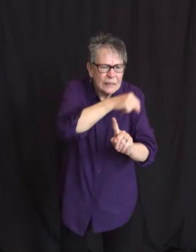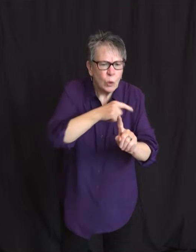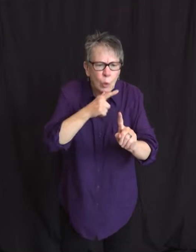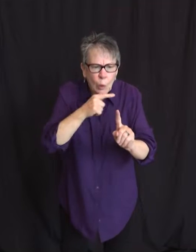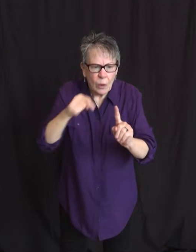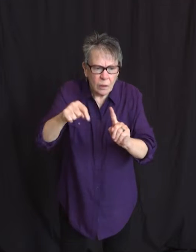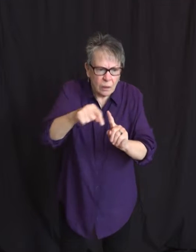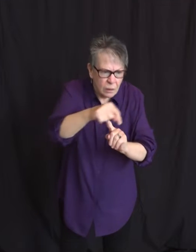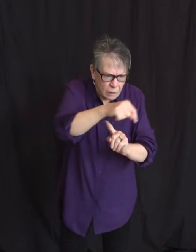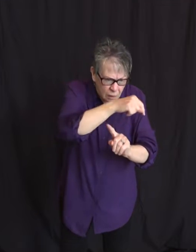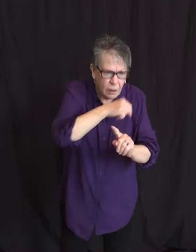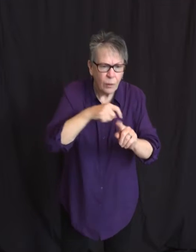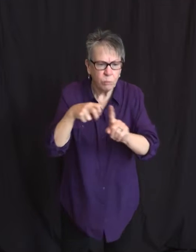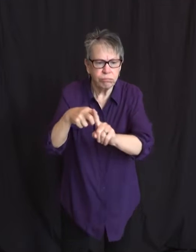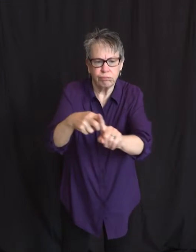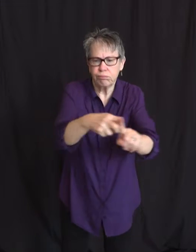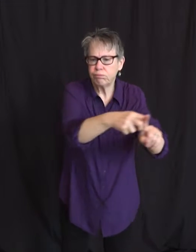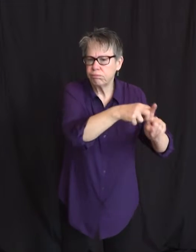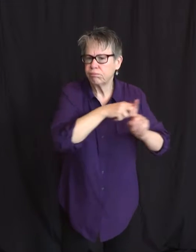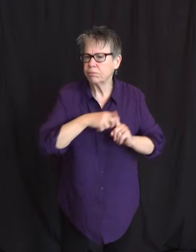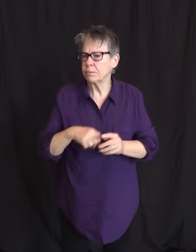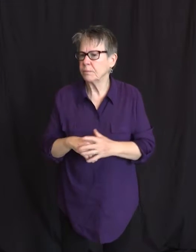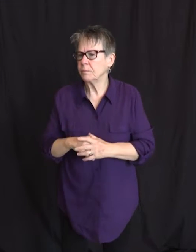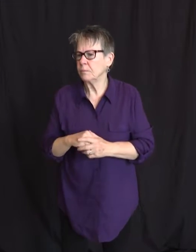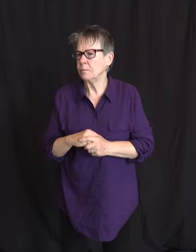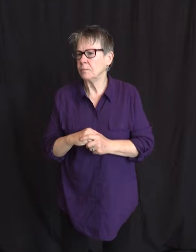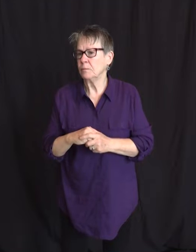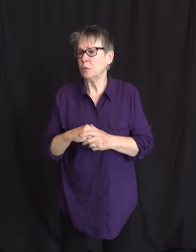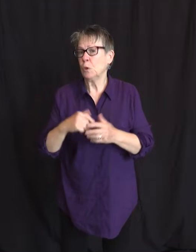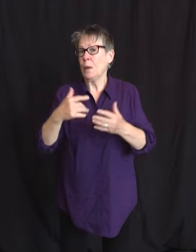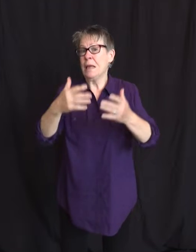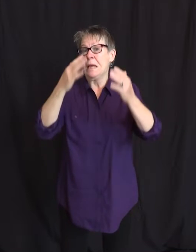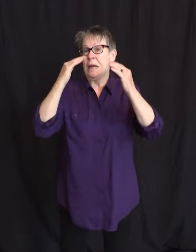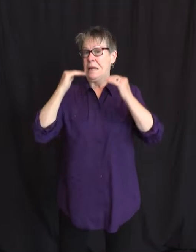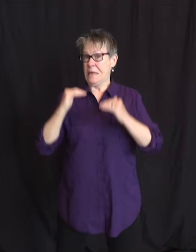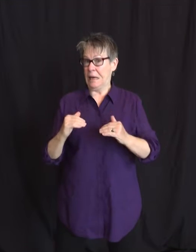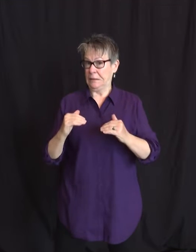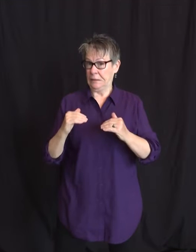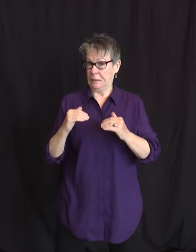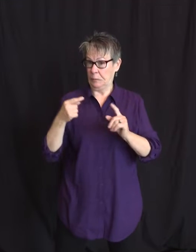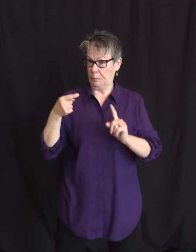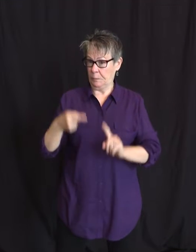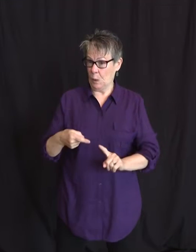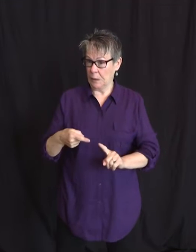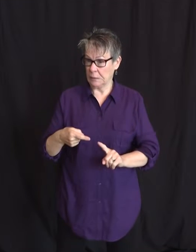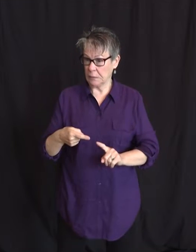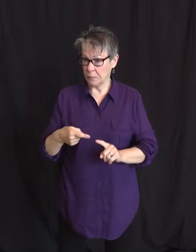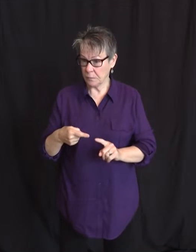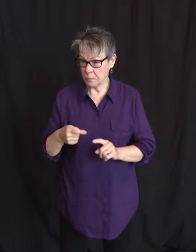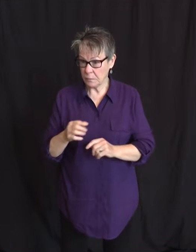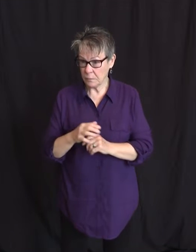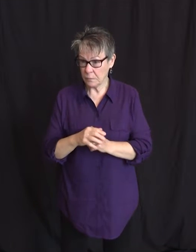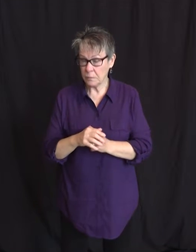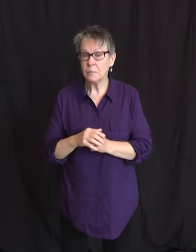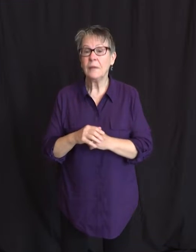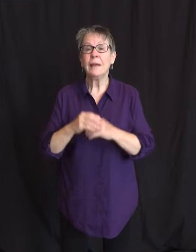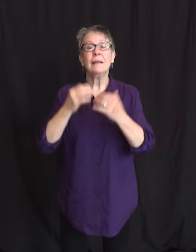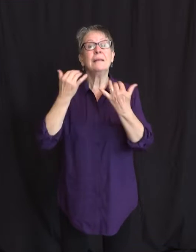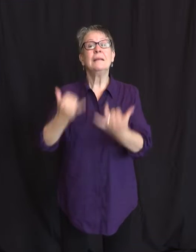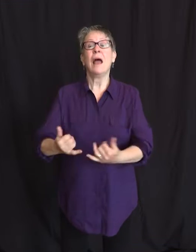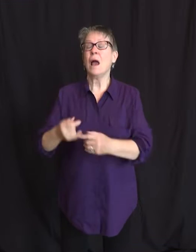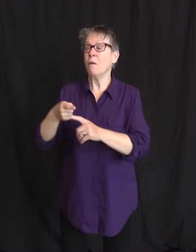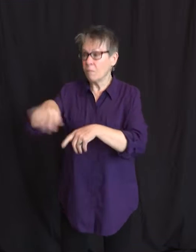the greatest extent possible, we will need to provide those who do test positive in the future with a safe and free